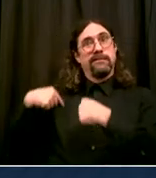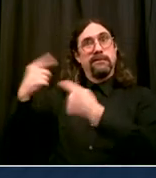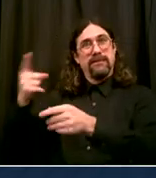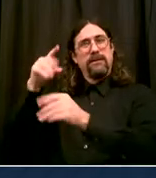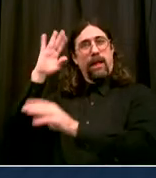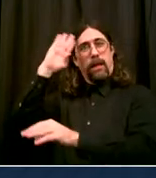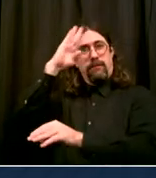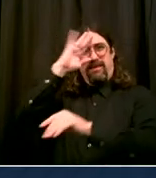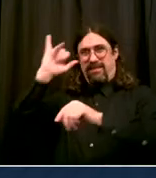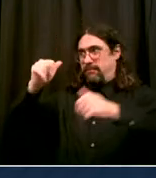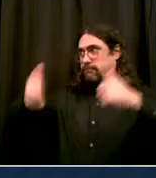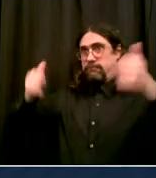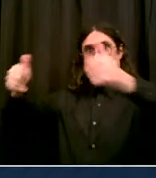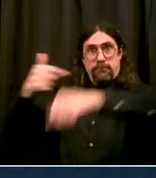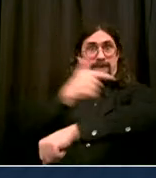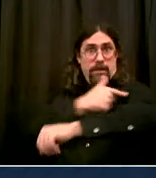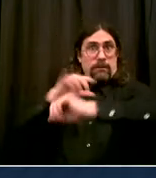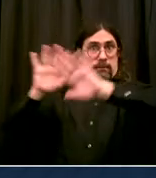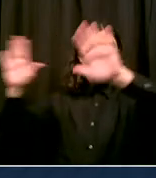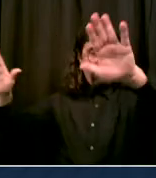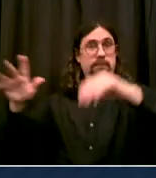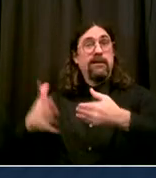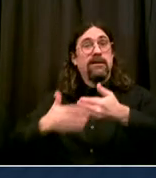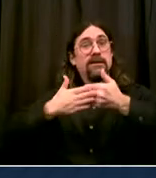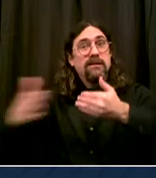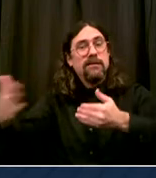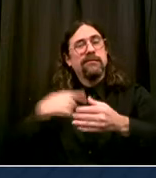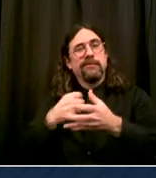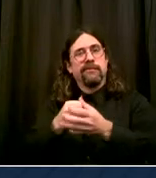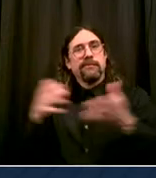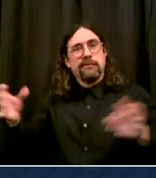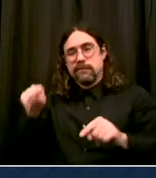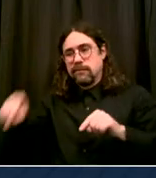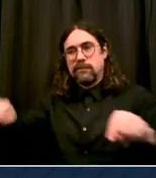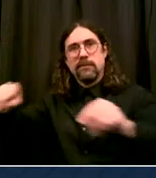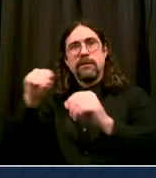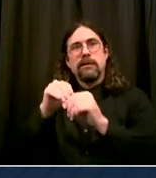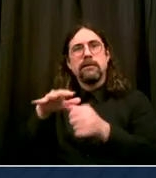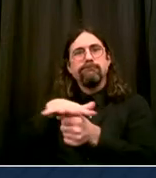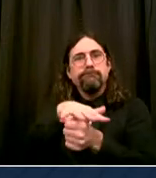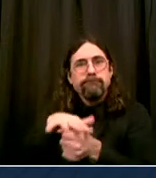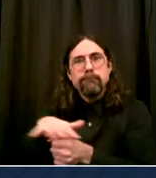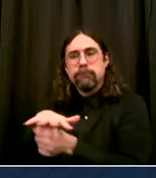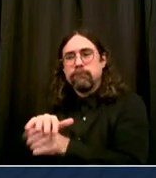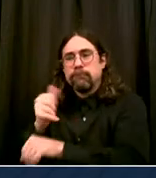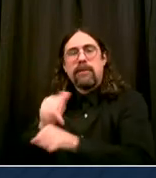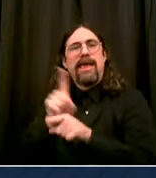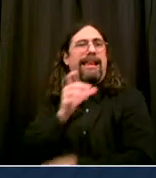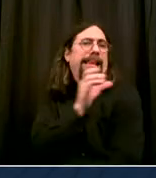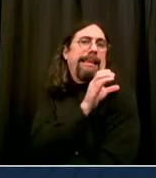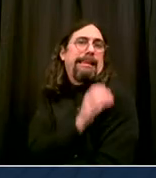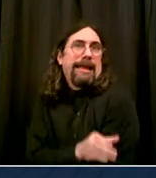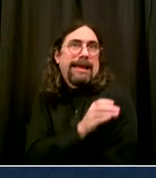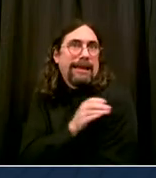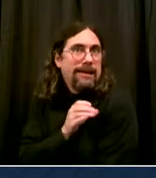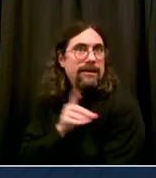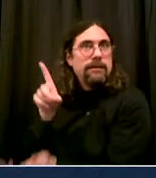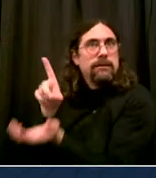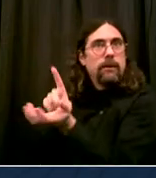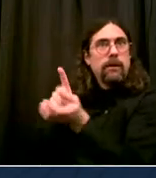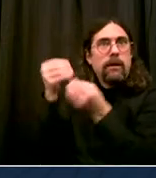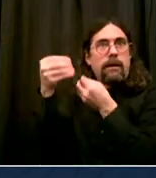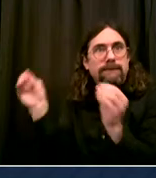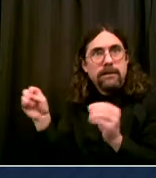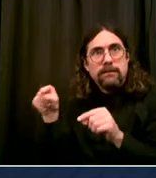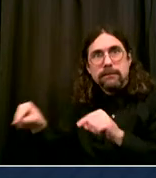That's another 45,000 per week bring on board. And then our test and trace core, that's going to bring another 4,000. So that's how we